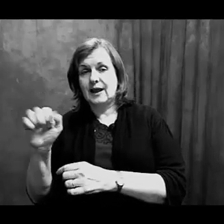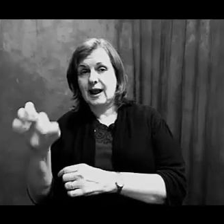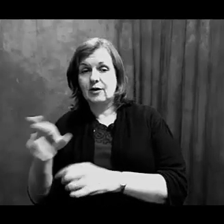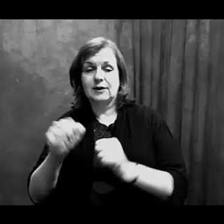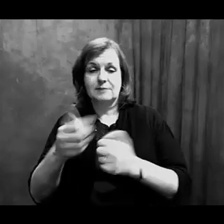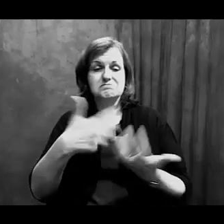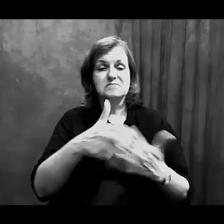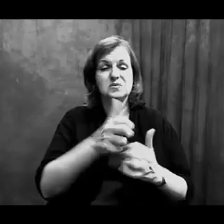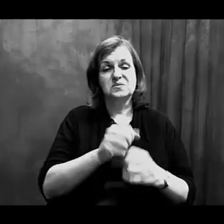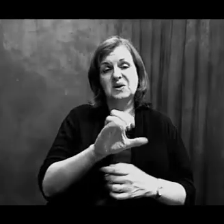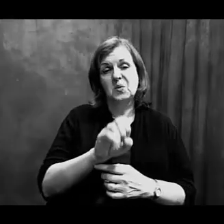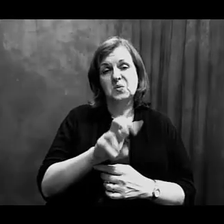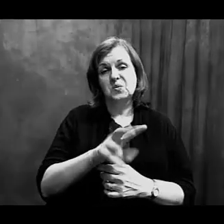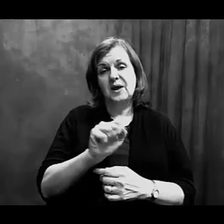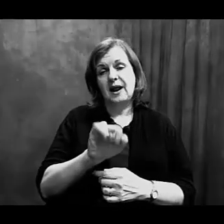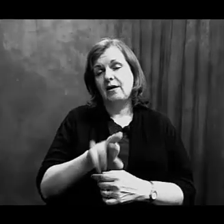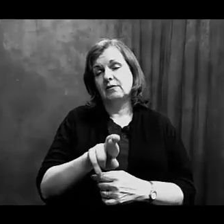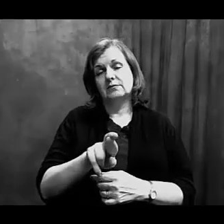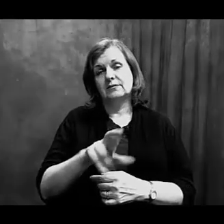fine for you.